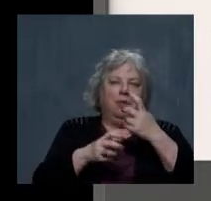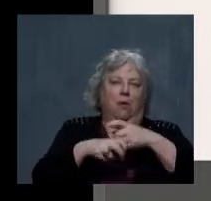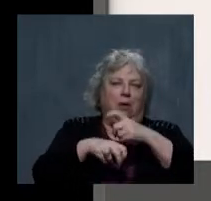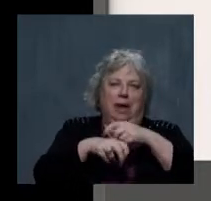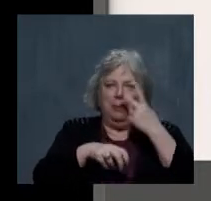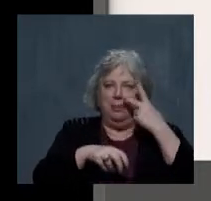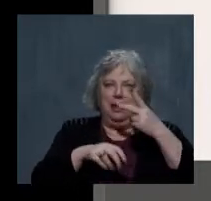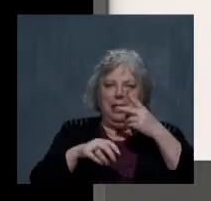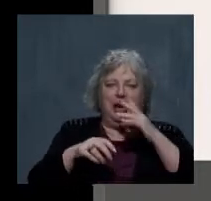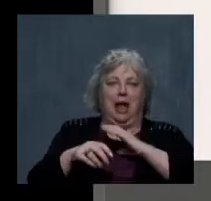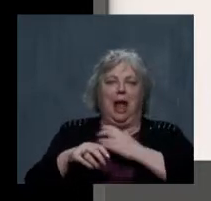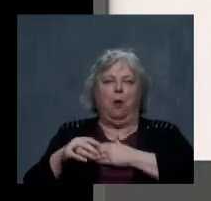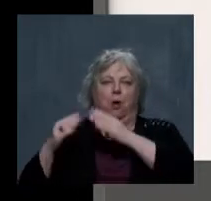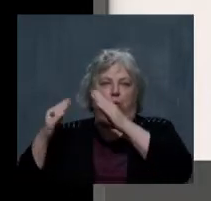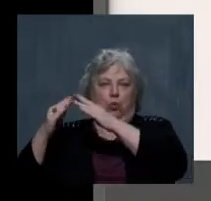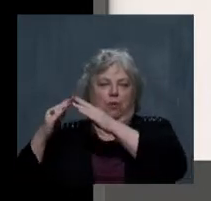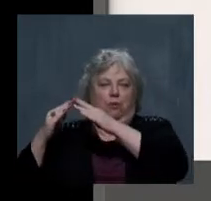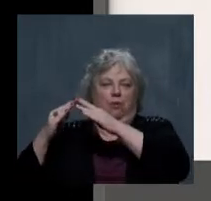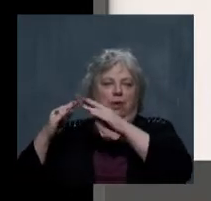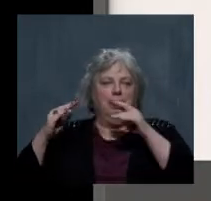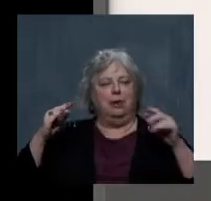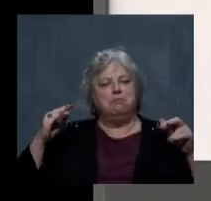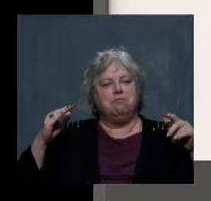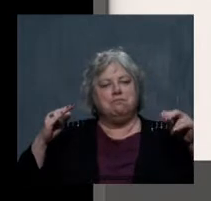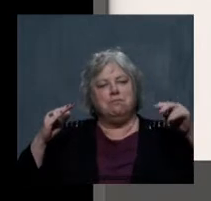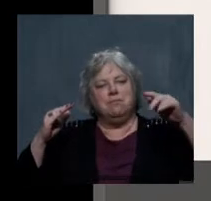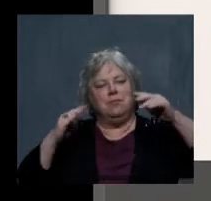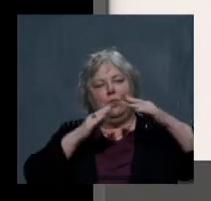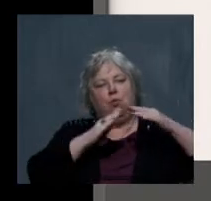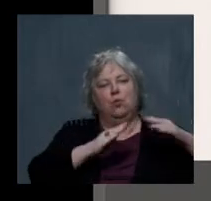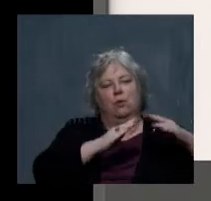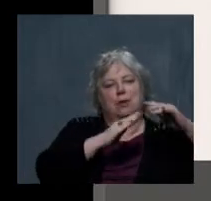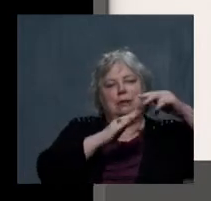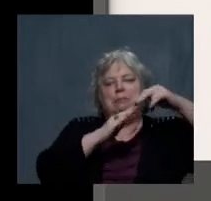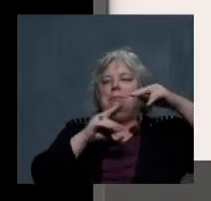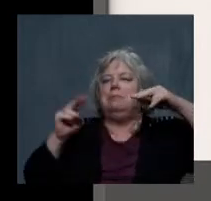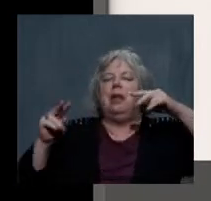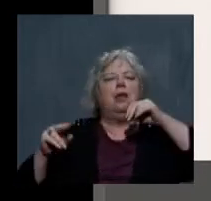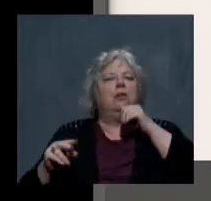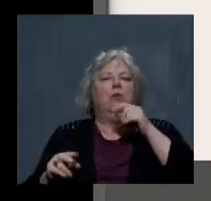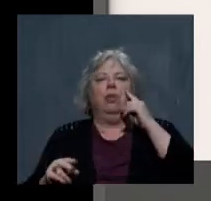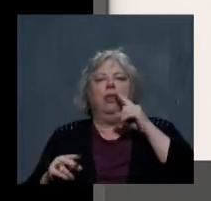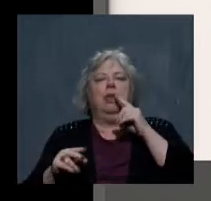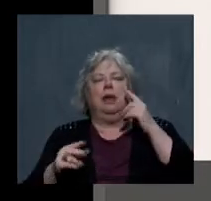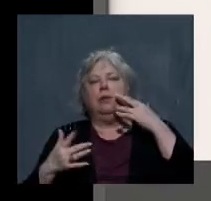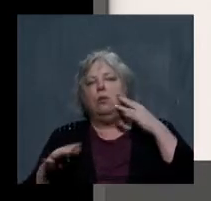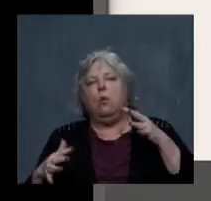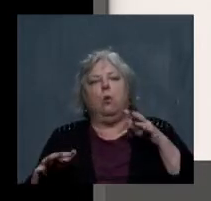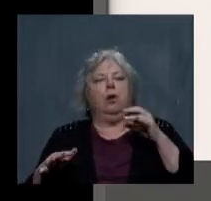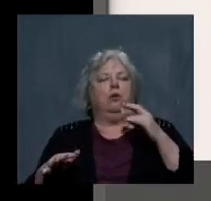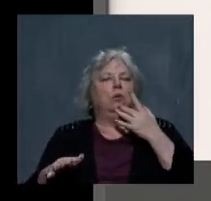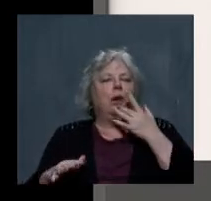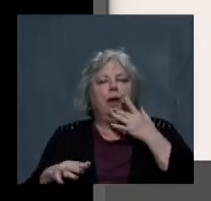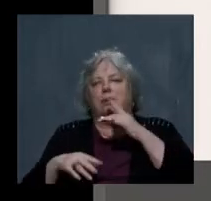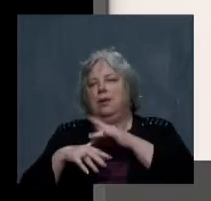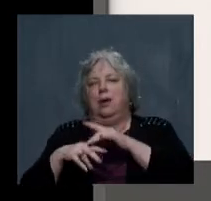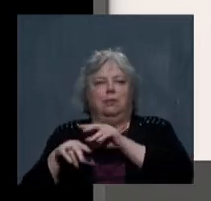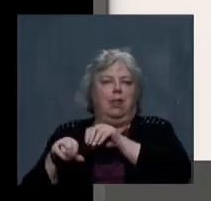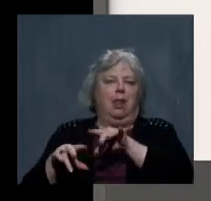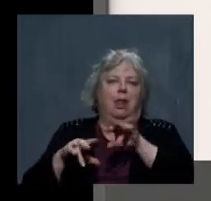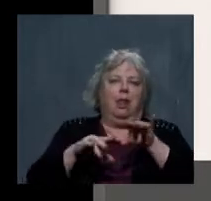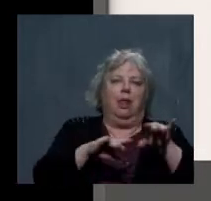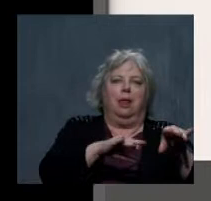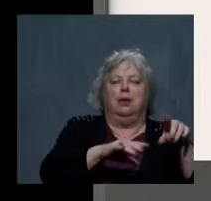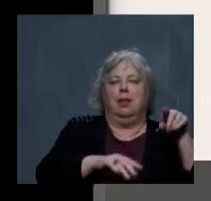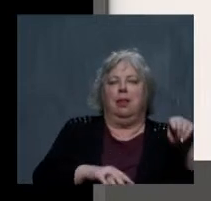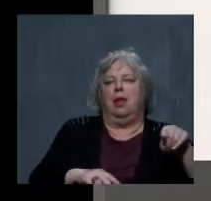of our roof. So it's not something that they're going to, I don't think, see or hear or taste or touch or whatever you might want to